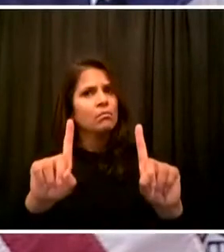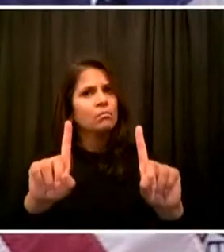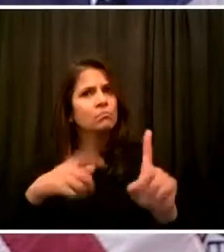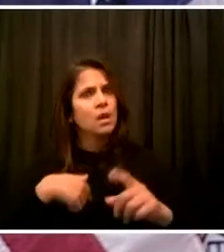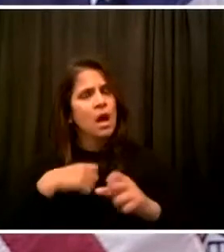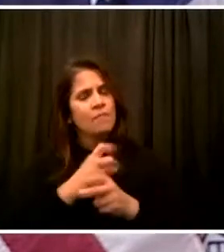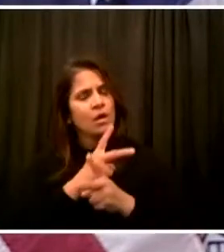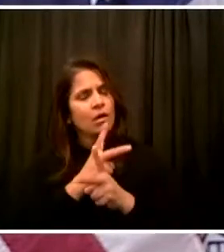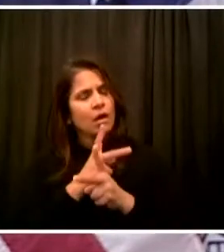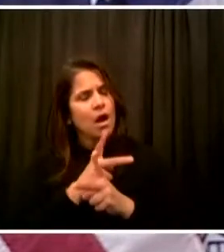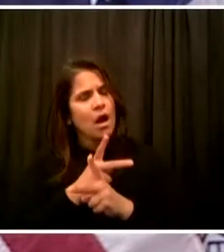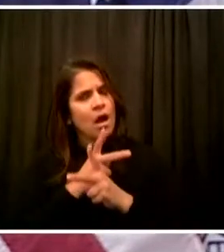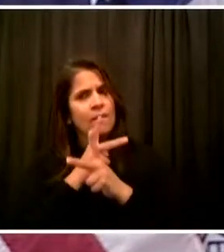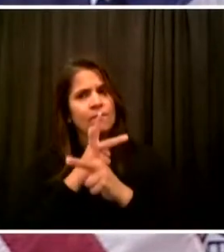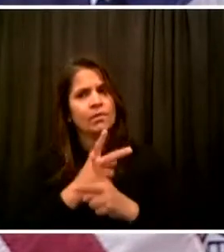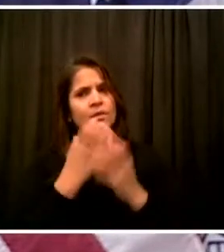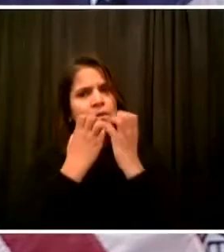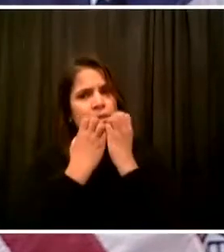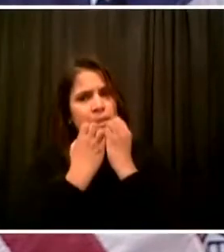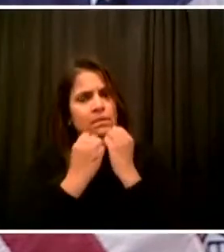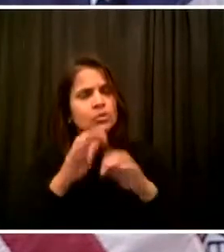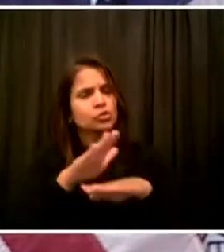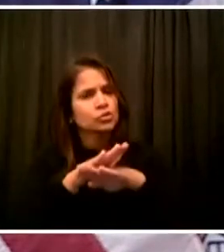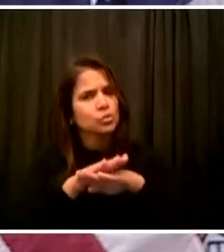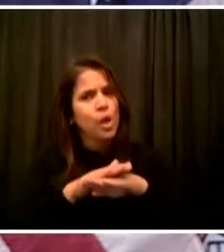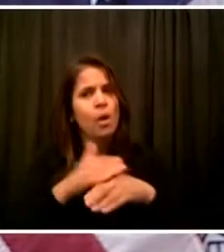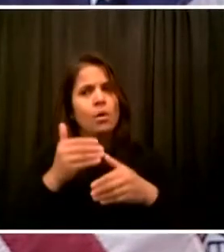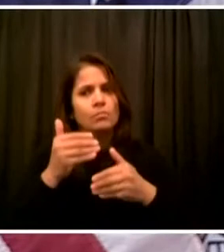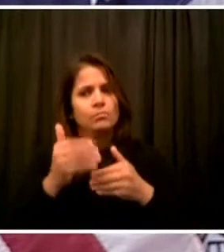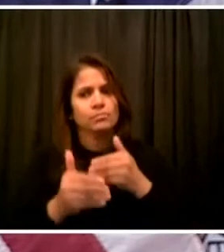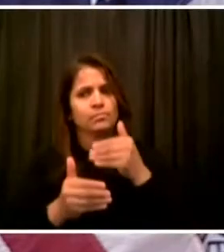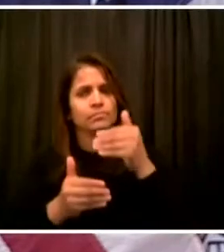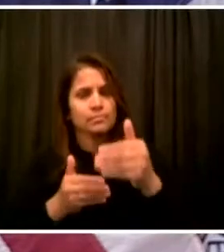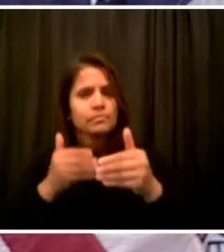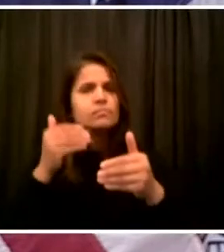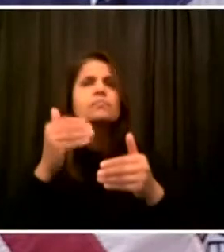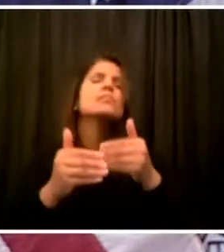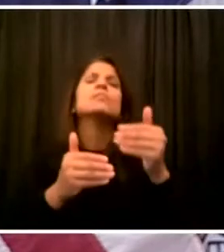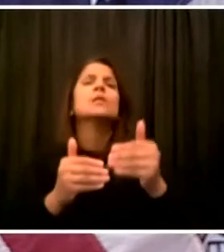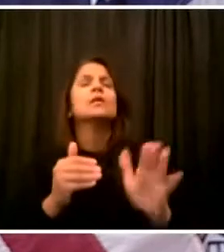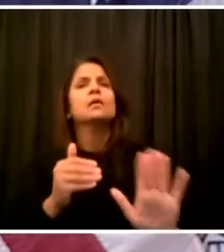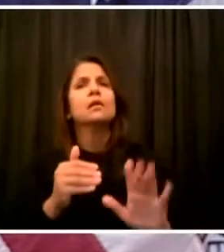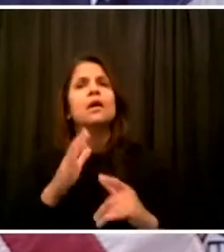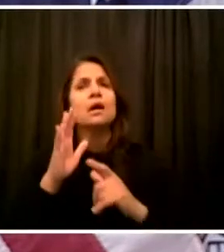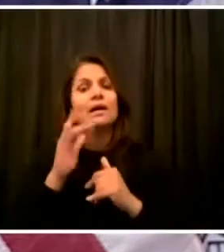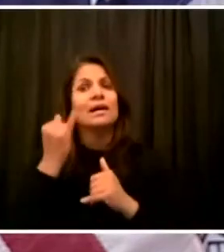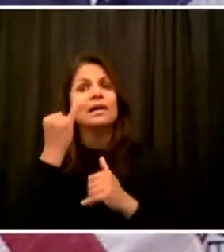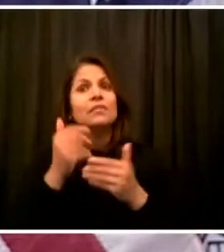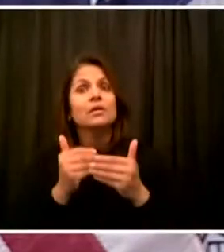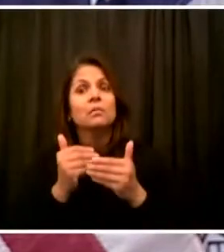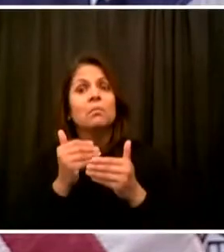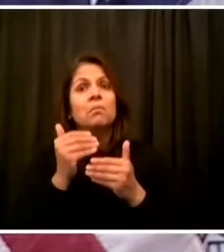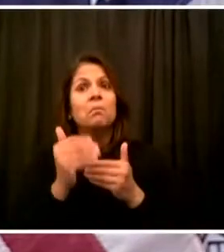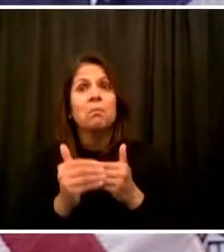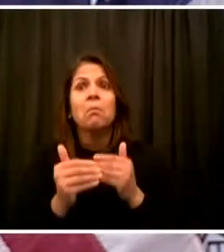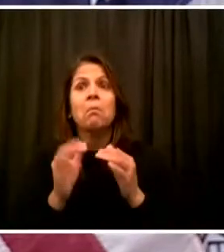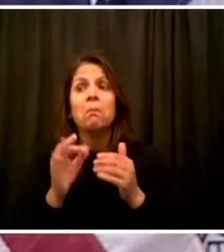sure it's secure, then you take the next one. If at any point things aren't secure, if at any point the indicators are going in the wrong direction